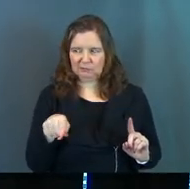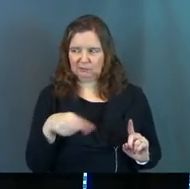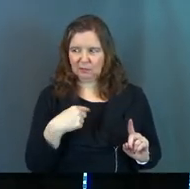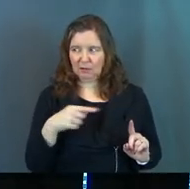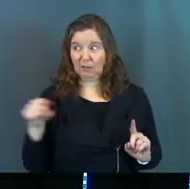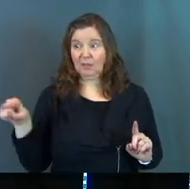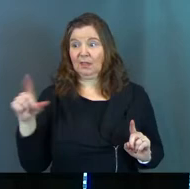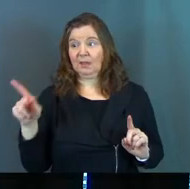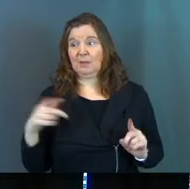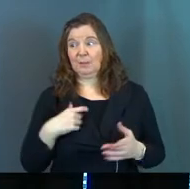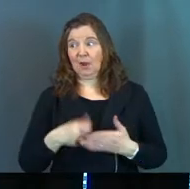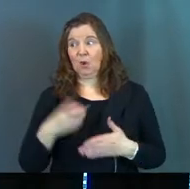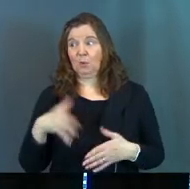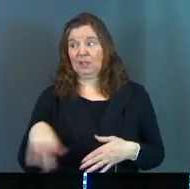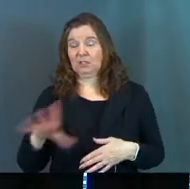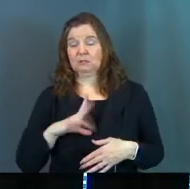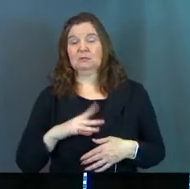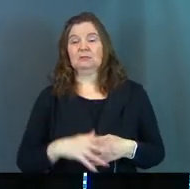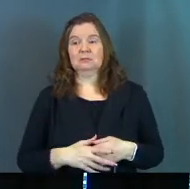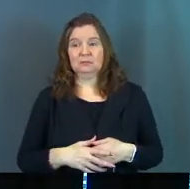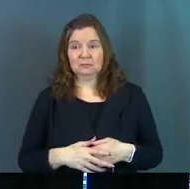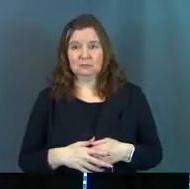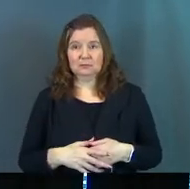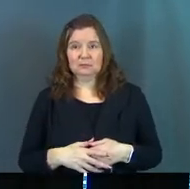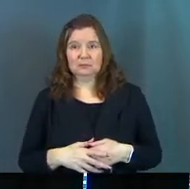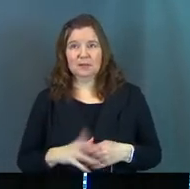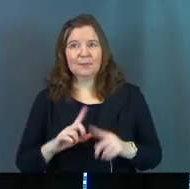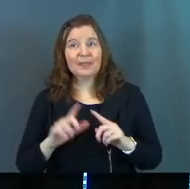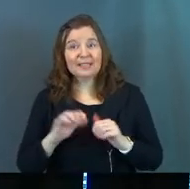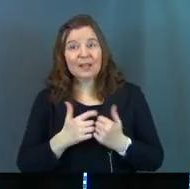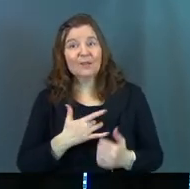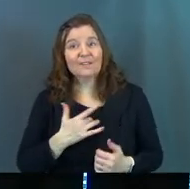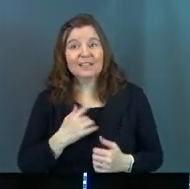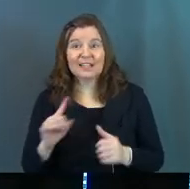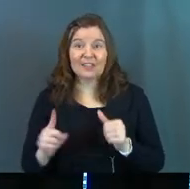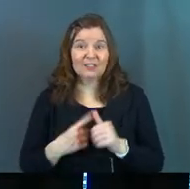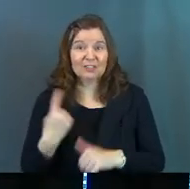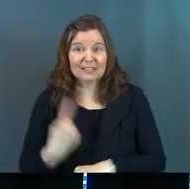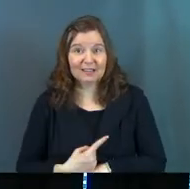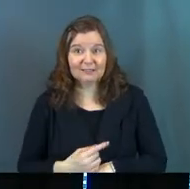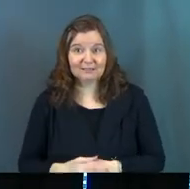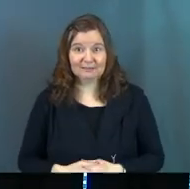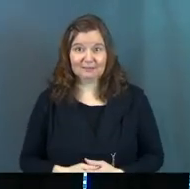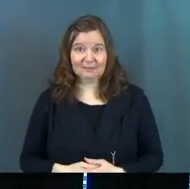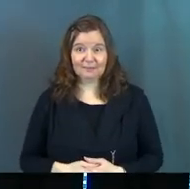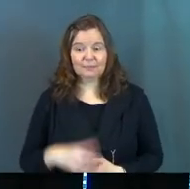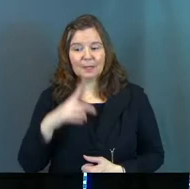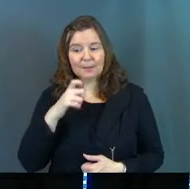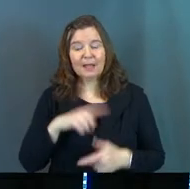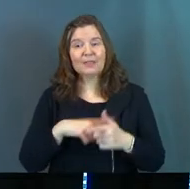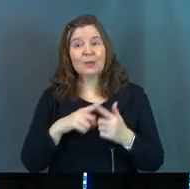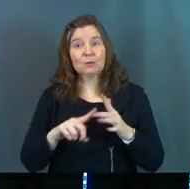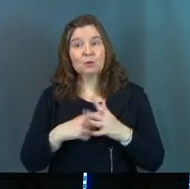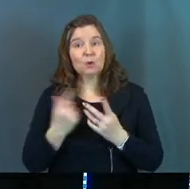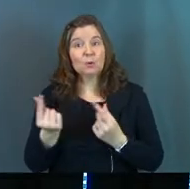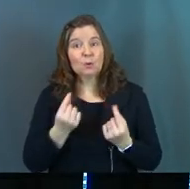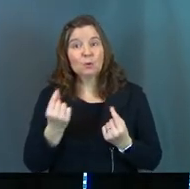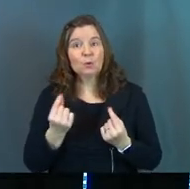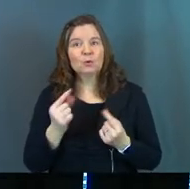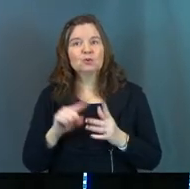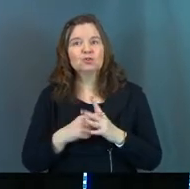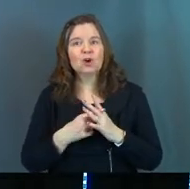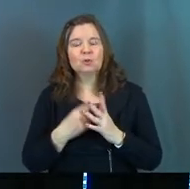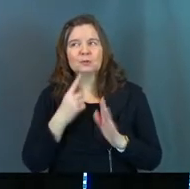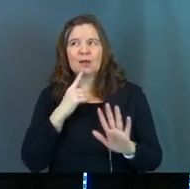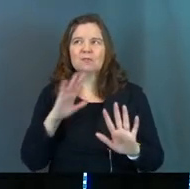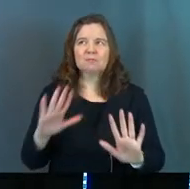you're like, these people are rich. But that's how it feels on day one. Because then what you start to do is you